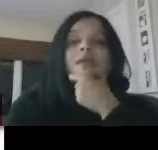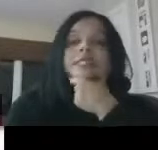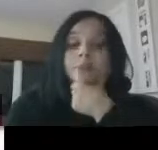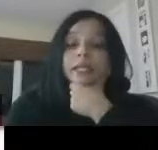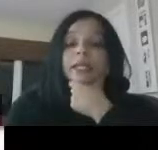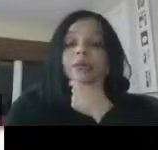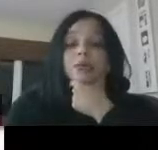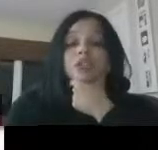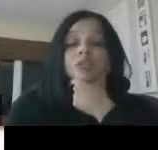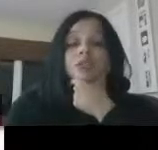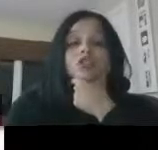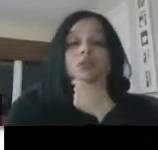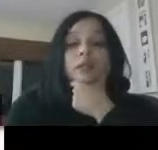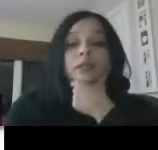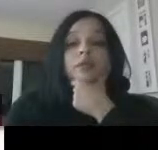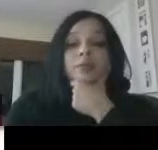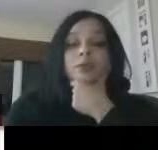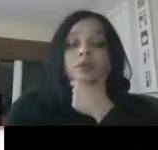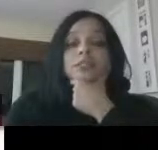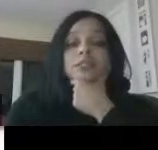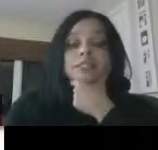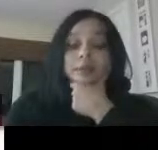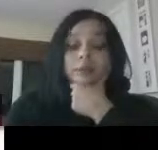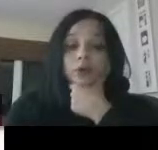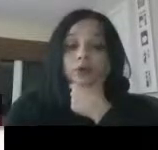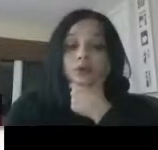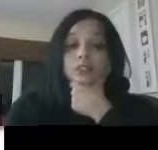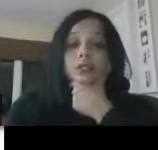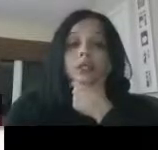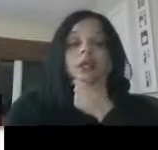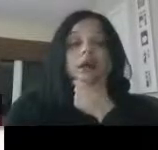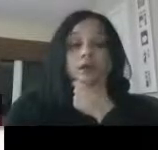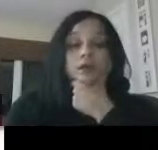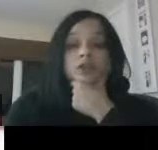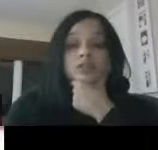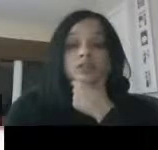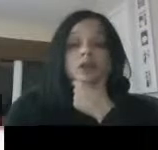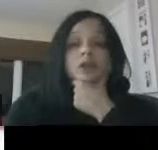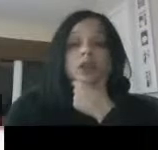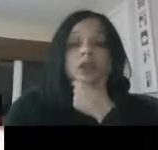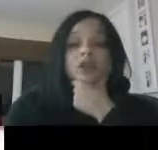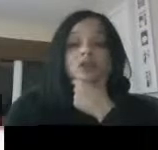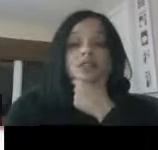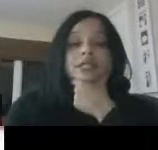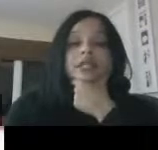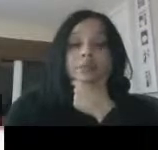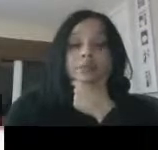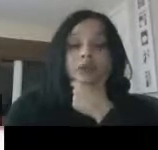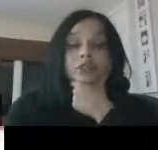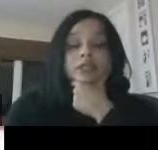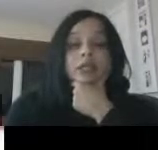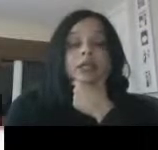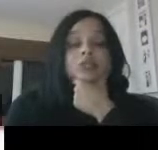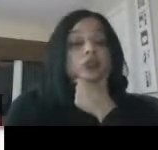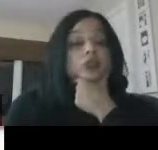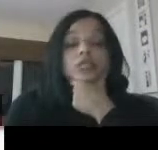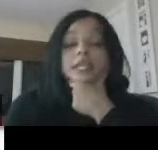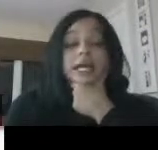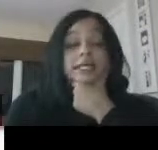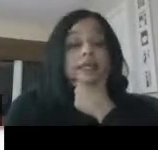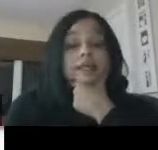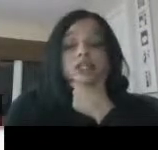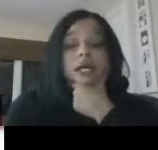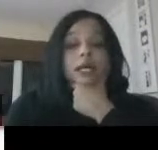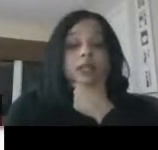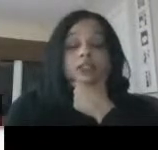The speed at which you can retrieve labels to symbols, colors, letters, and numbers. So